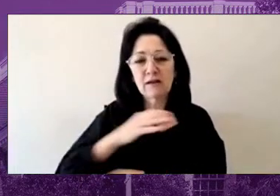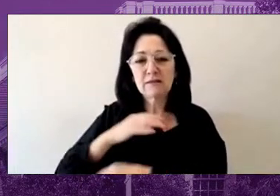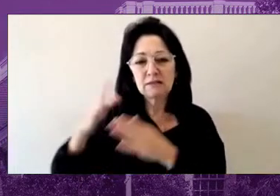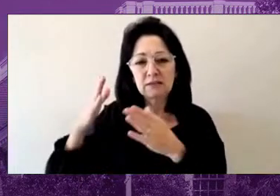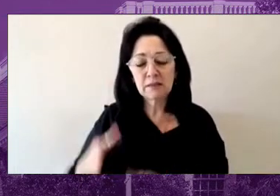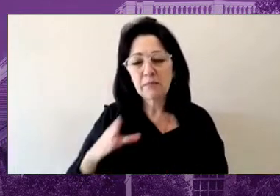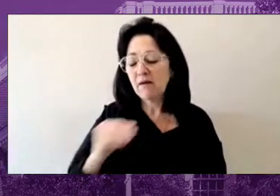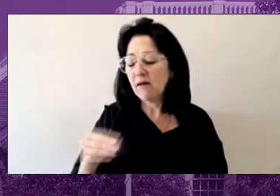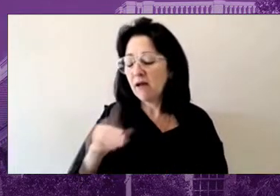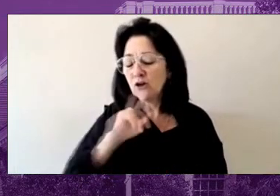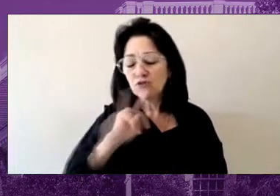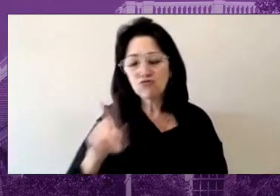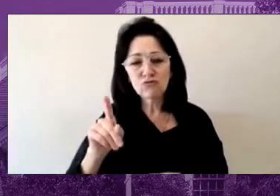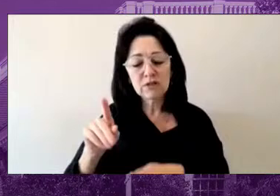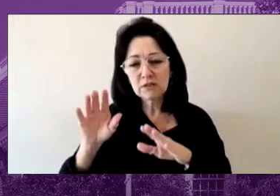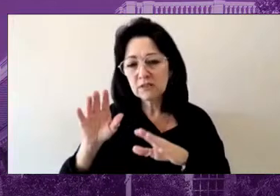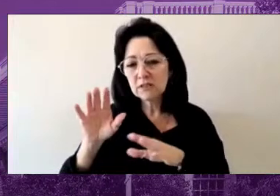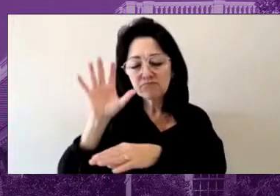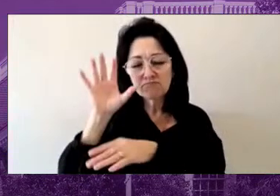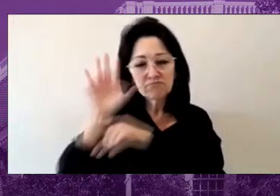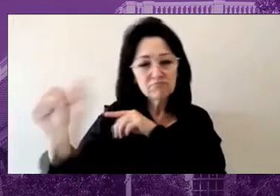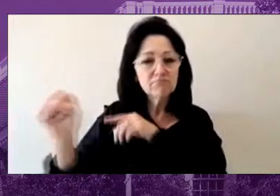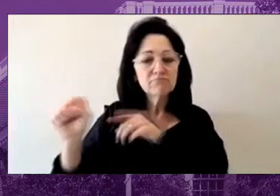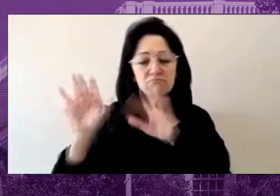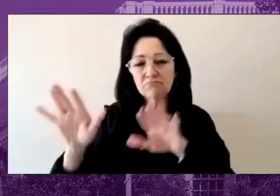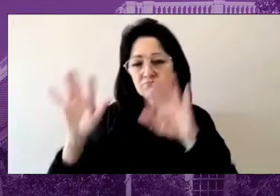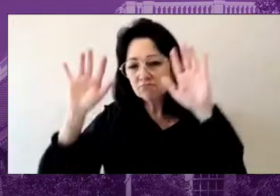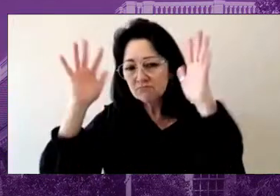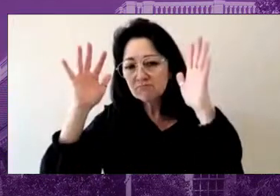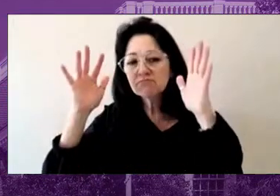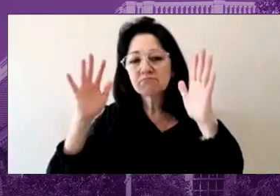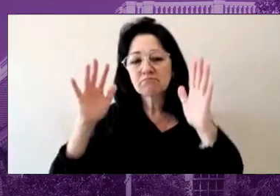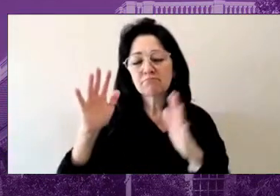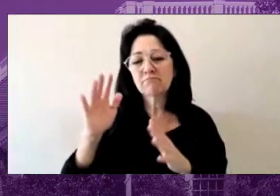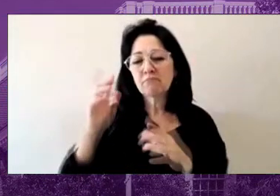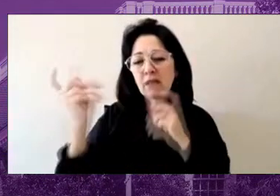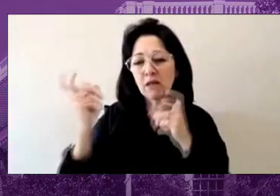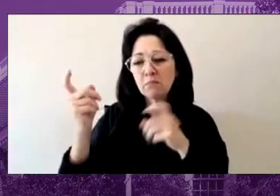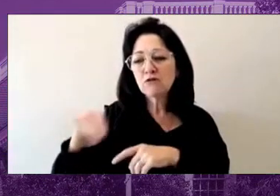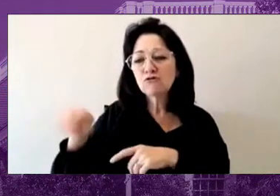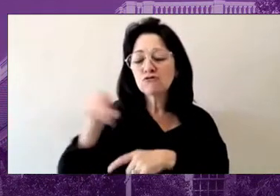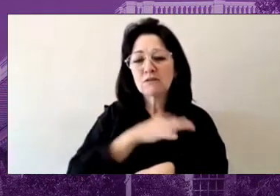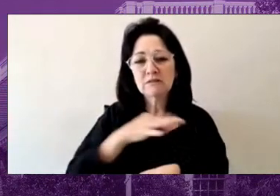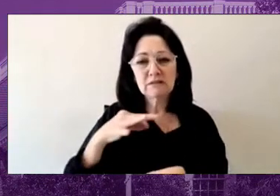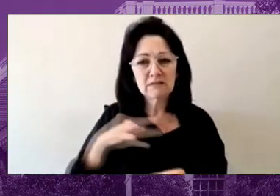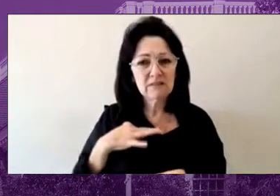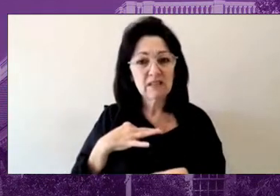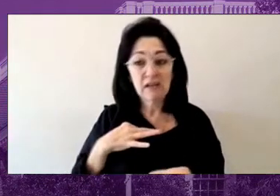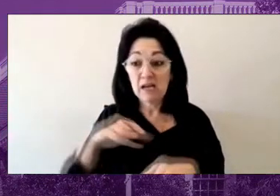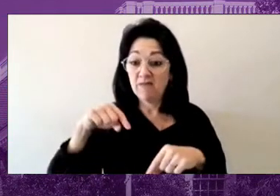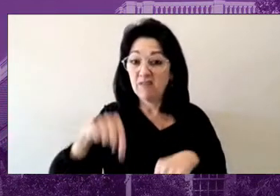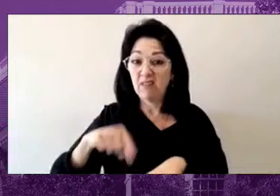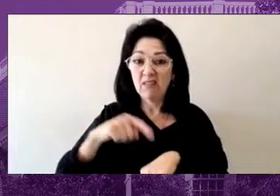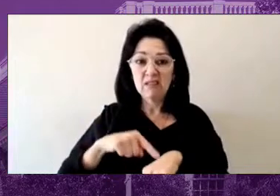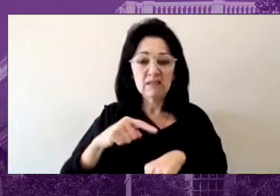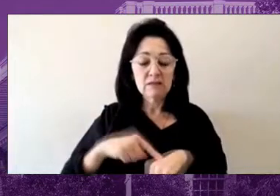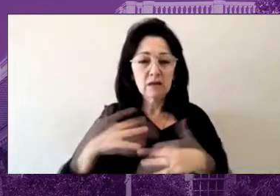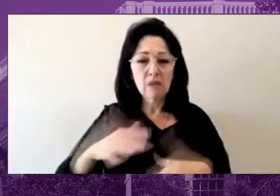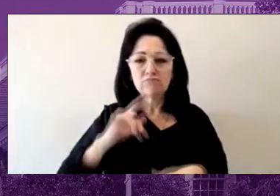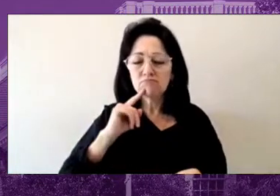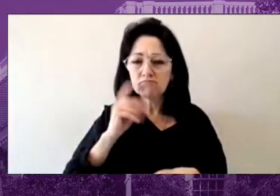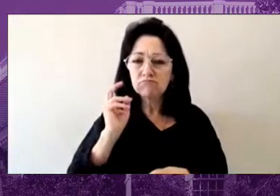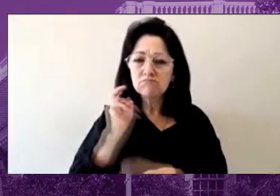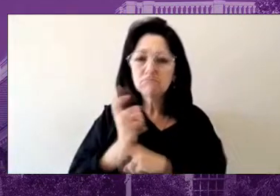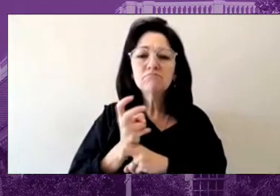staff of this court. I said earlier it was a time of unprecedented collaboration, and our